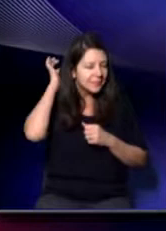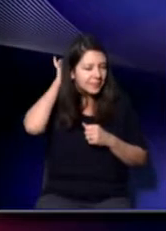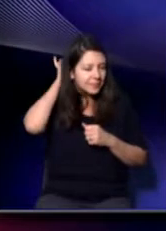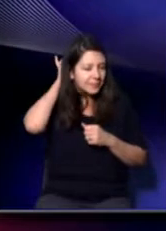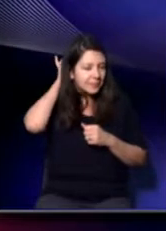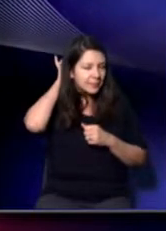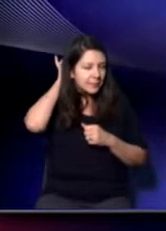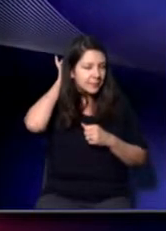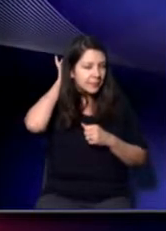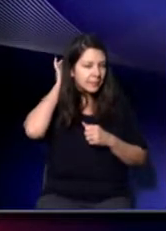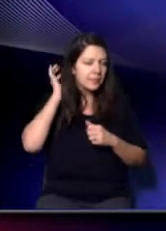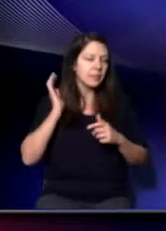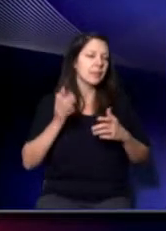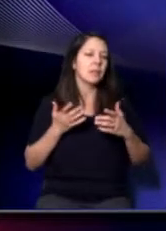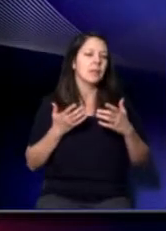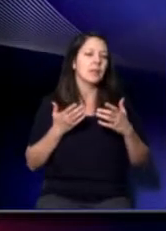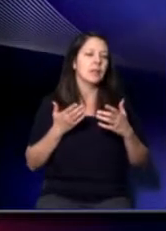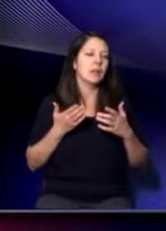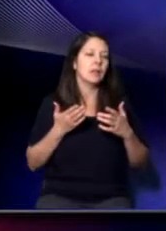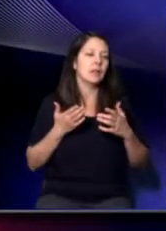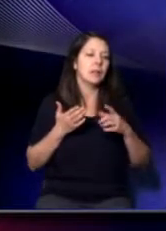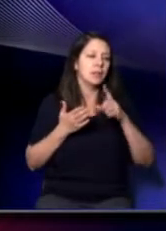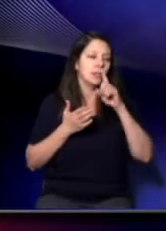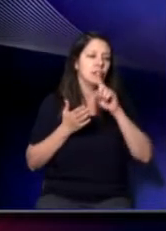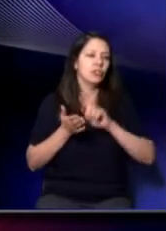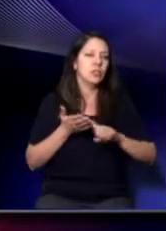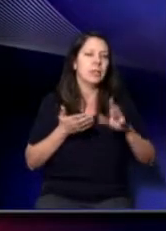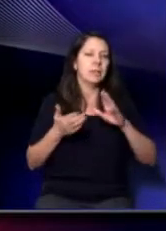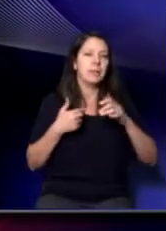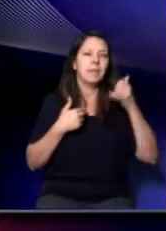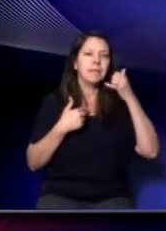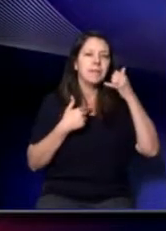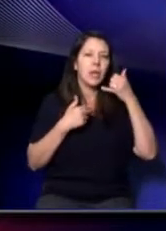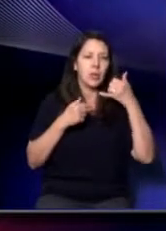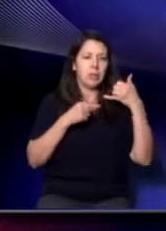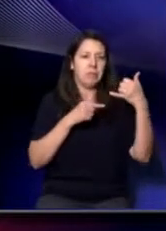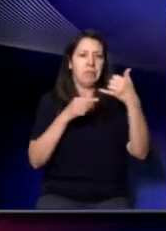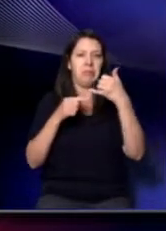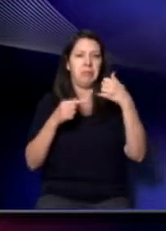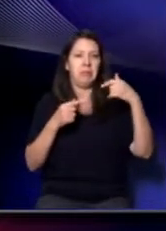Let me see if I can get my phone better.